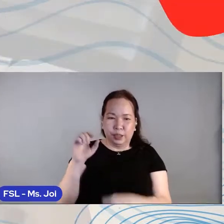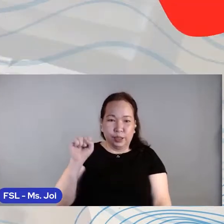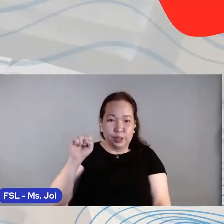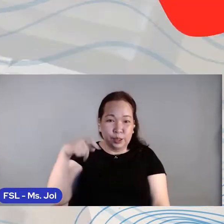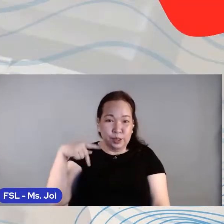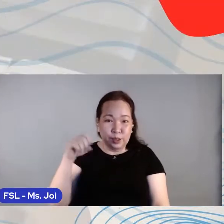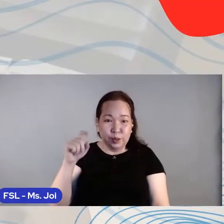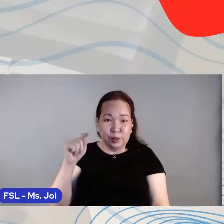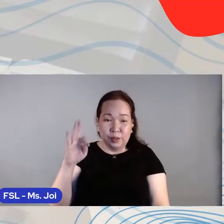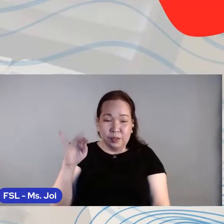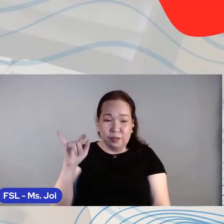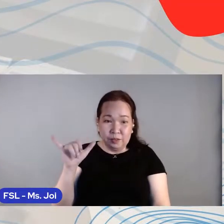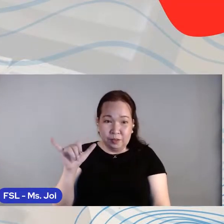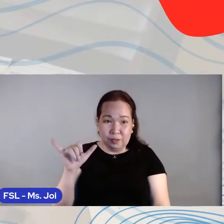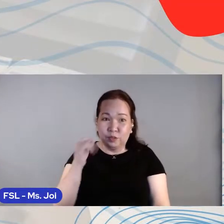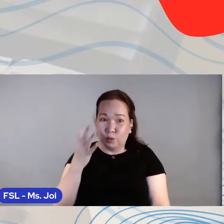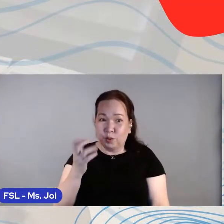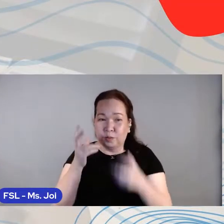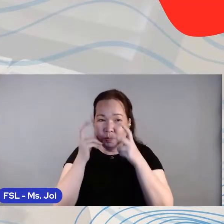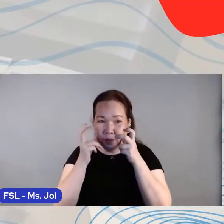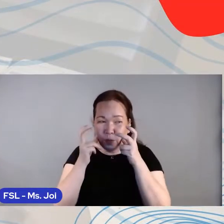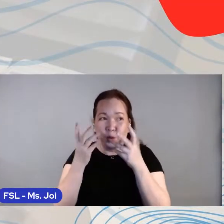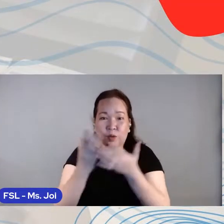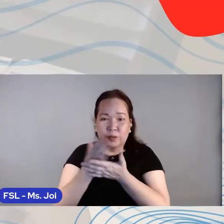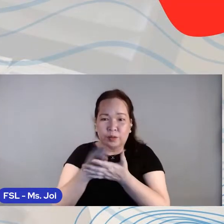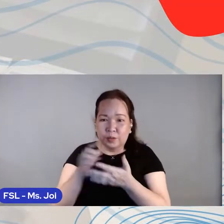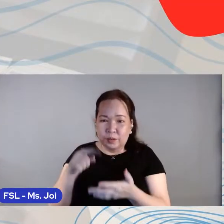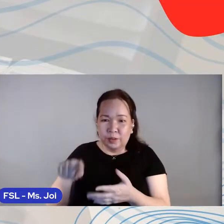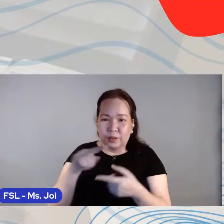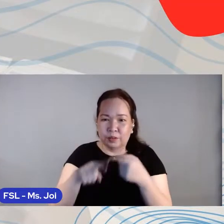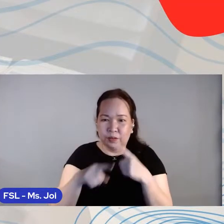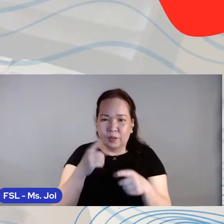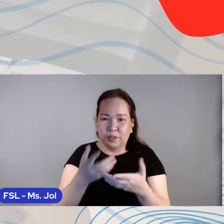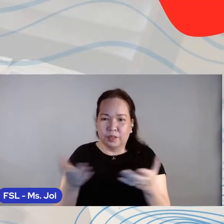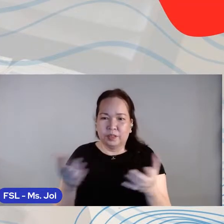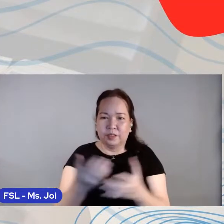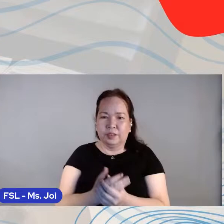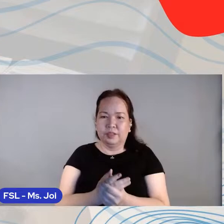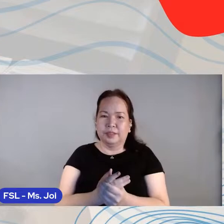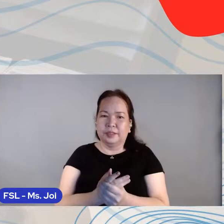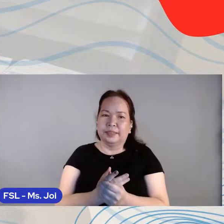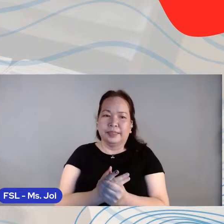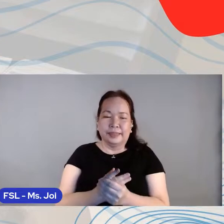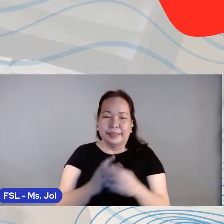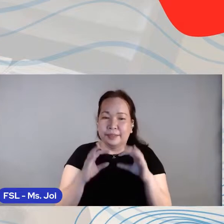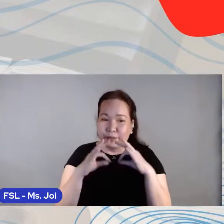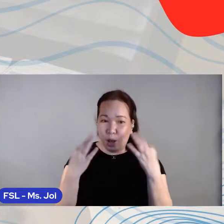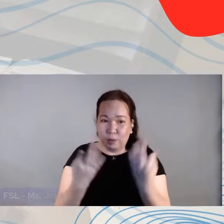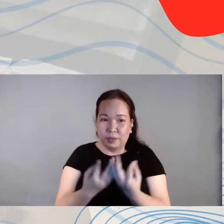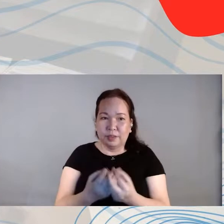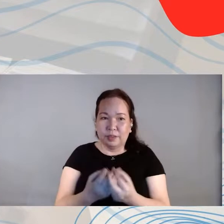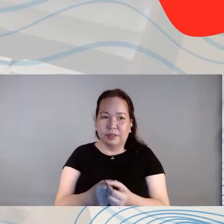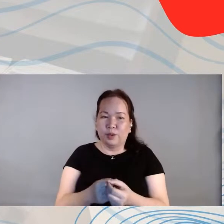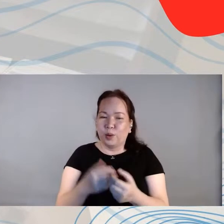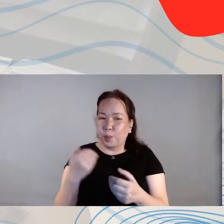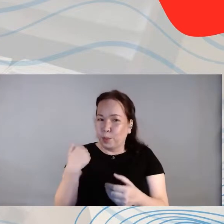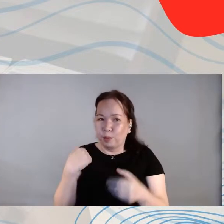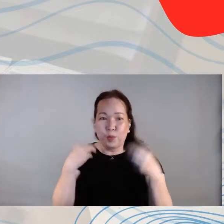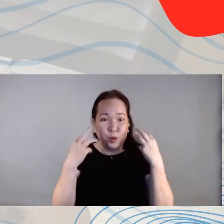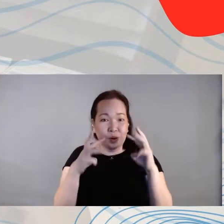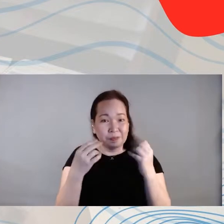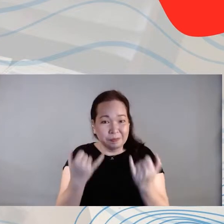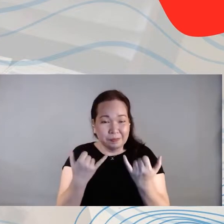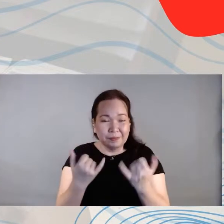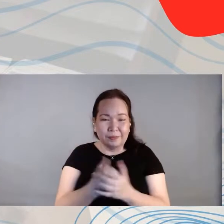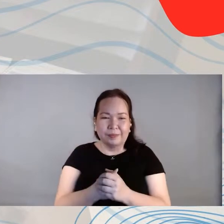again or if you want to share to your friends or family members who were not able to watch tonight's episode, it